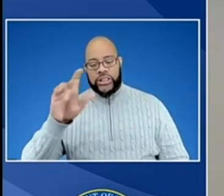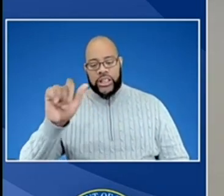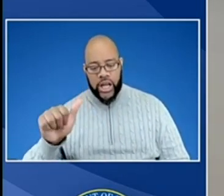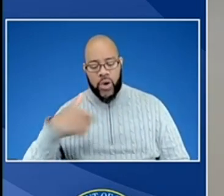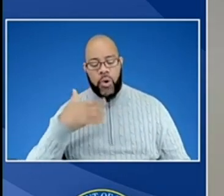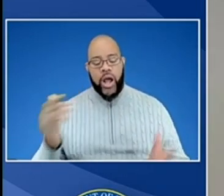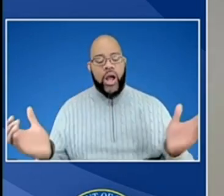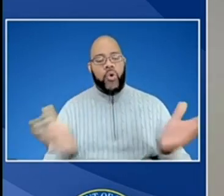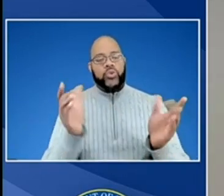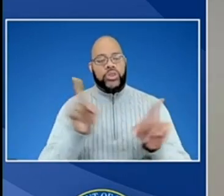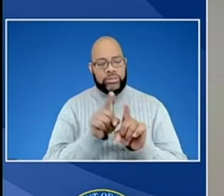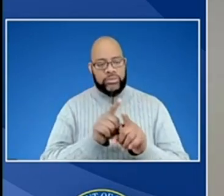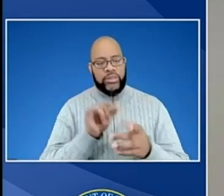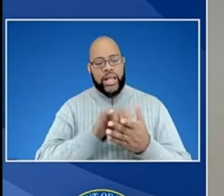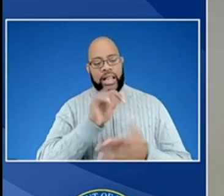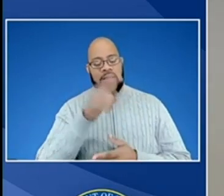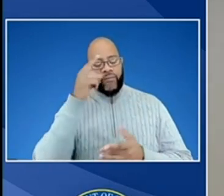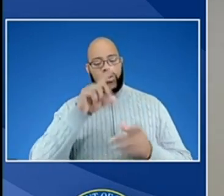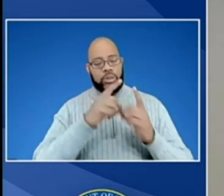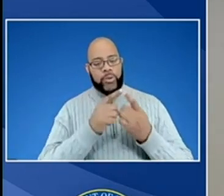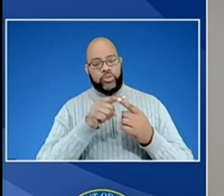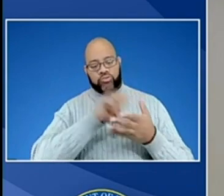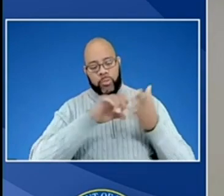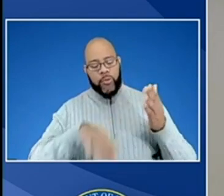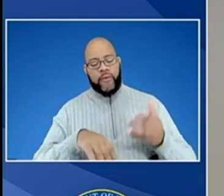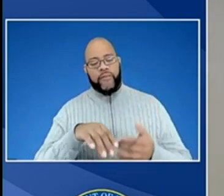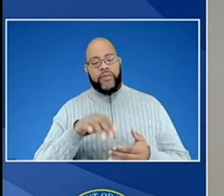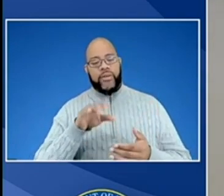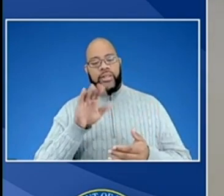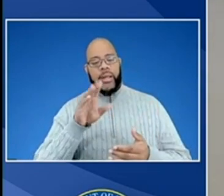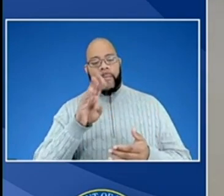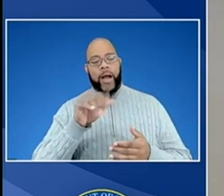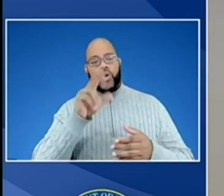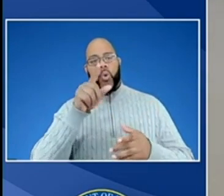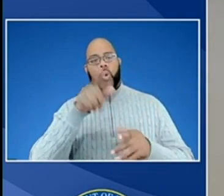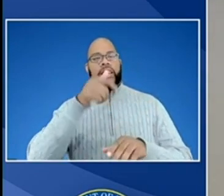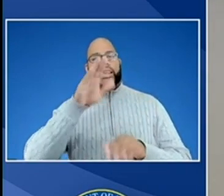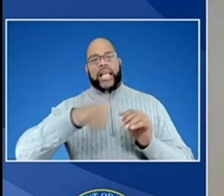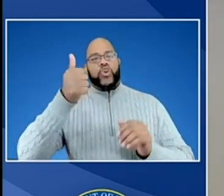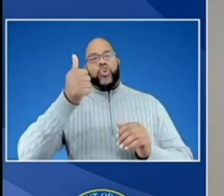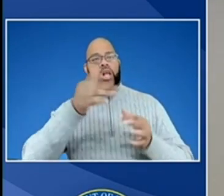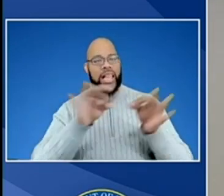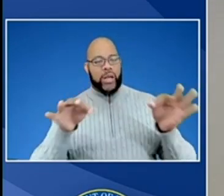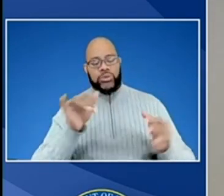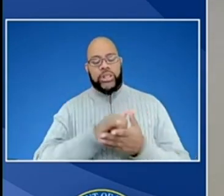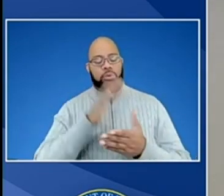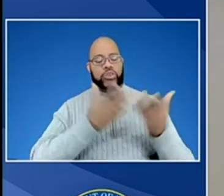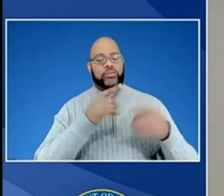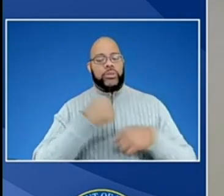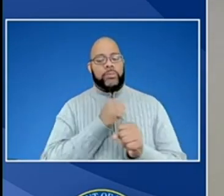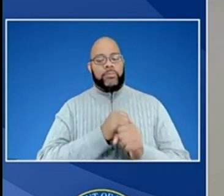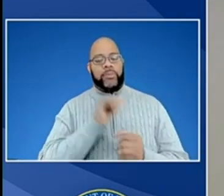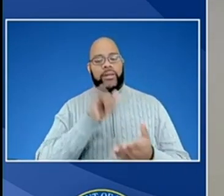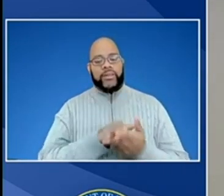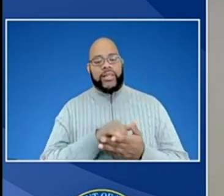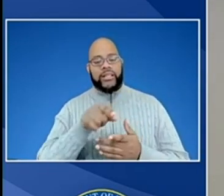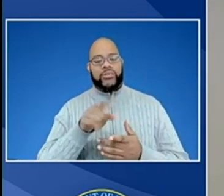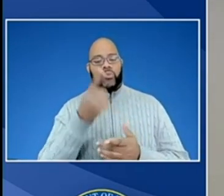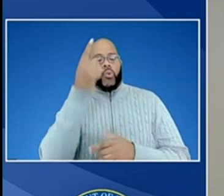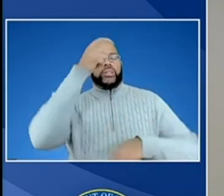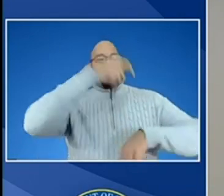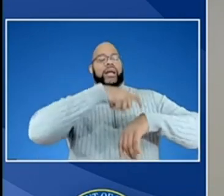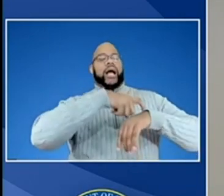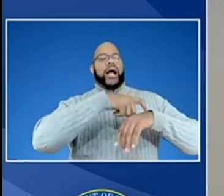that Lane gave for the department to remove the buy no later language that would ultimately serve to make this a kind of